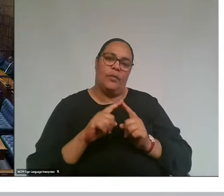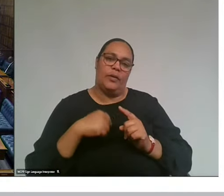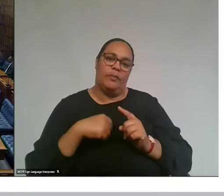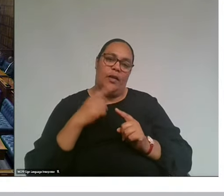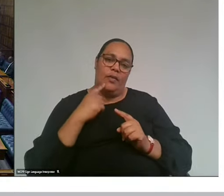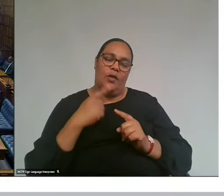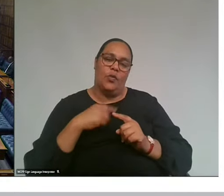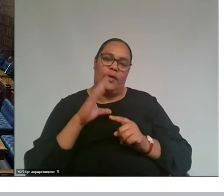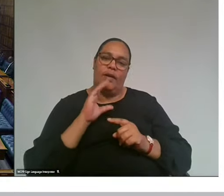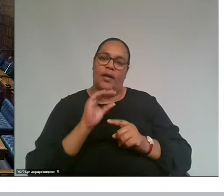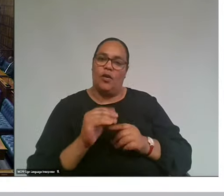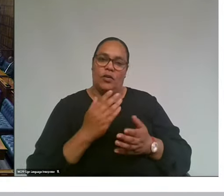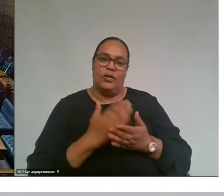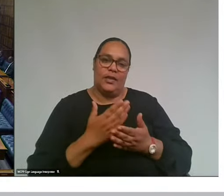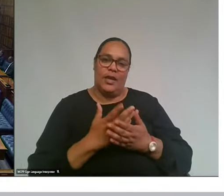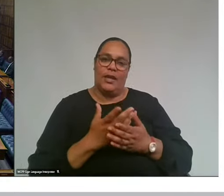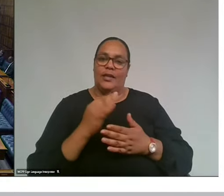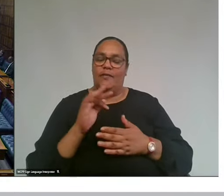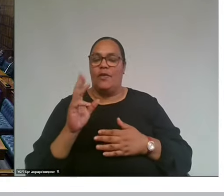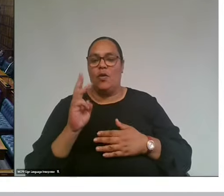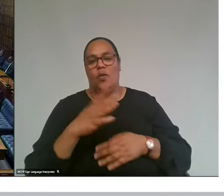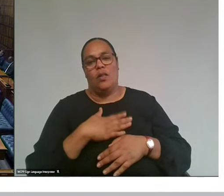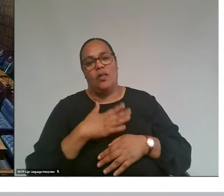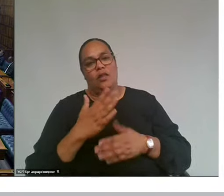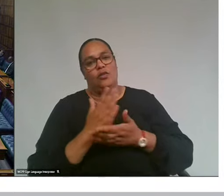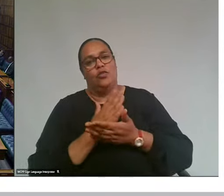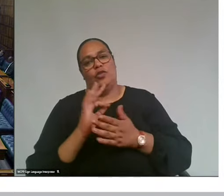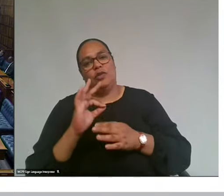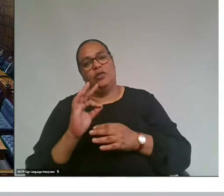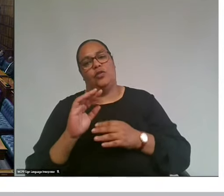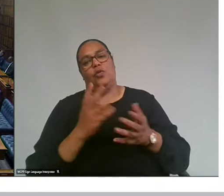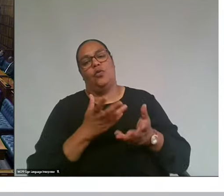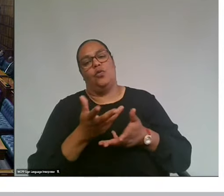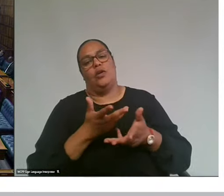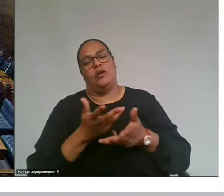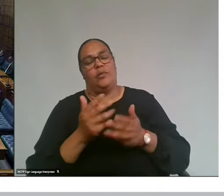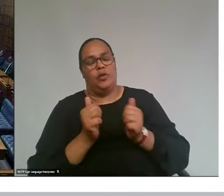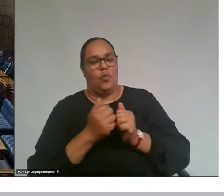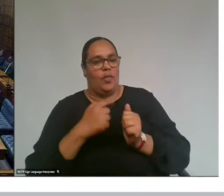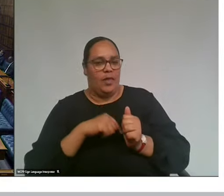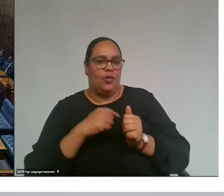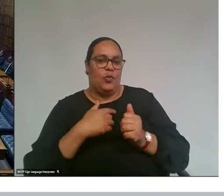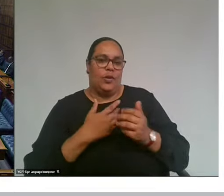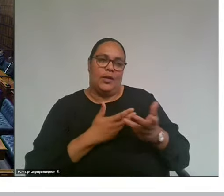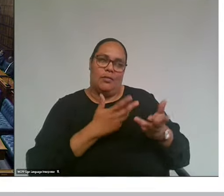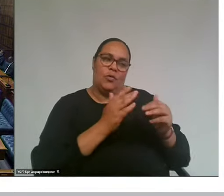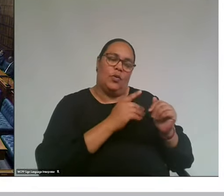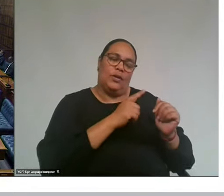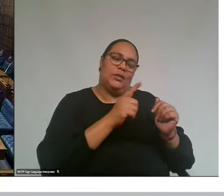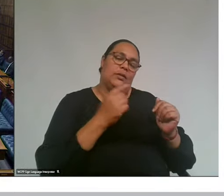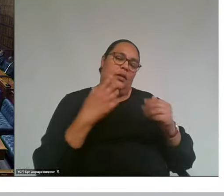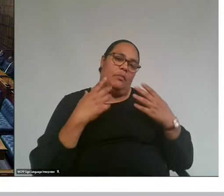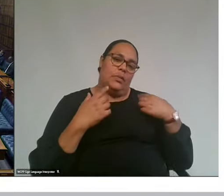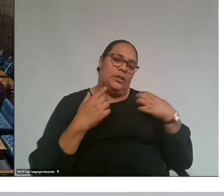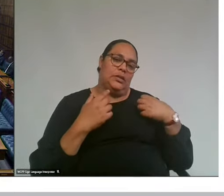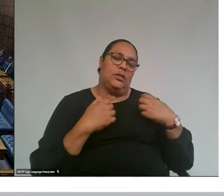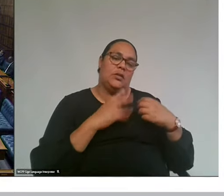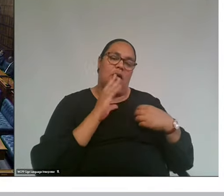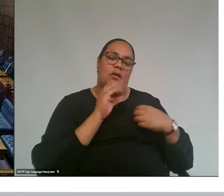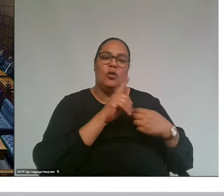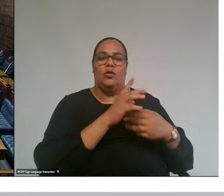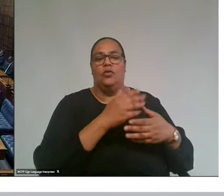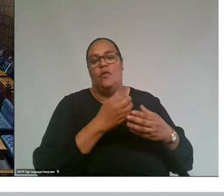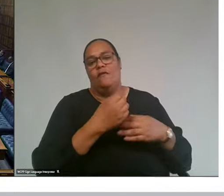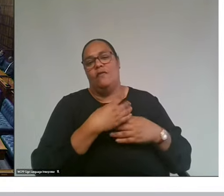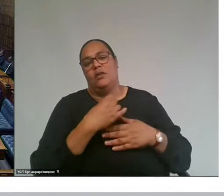we can ask is um if they would be willing to share that correspondence with us so we can flag it with those ministers um and ask them for